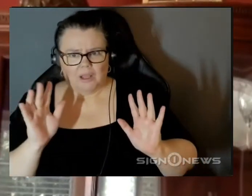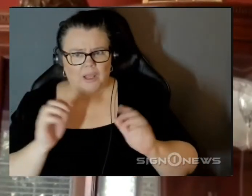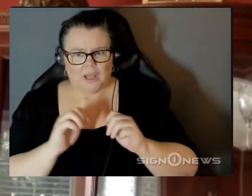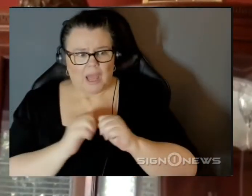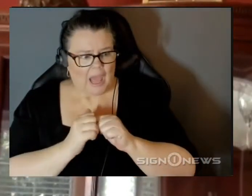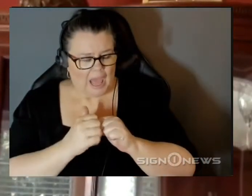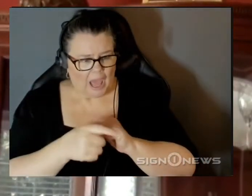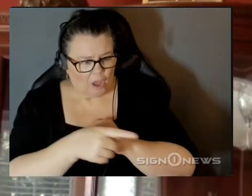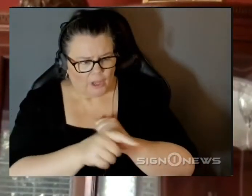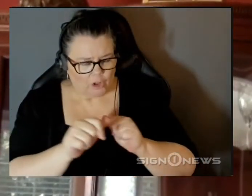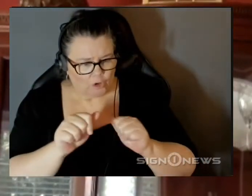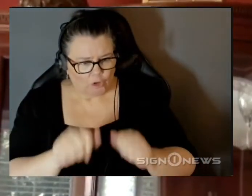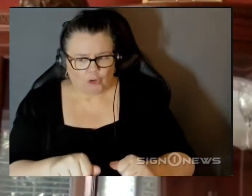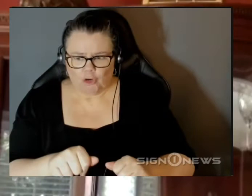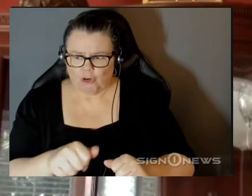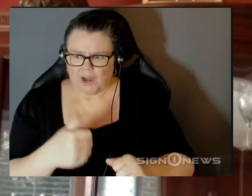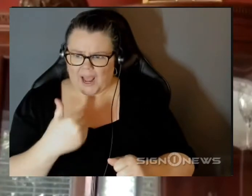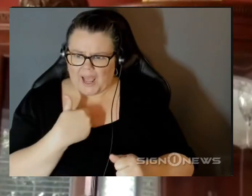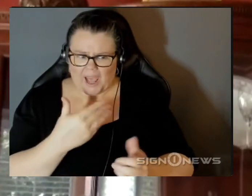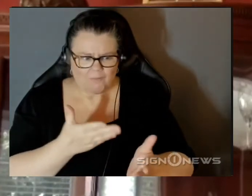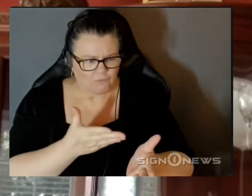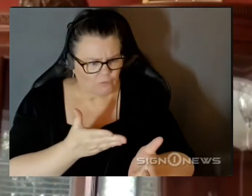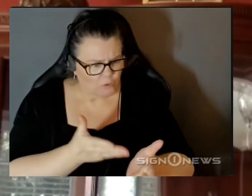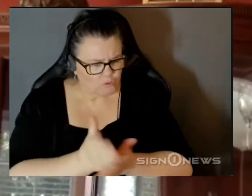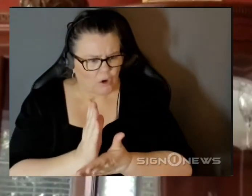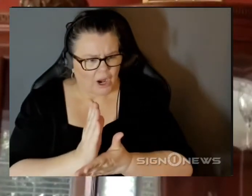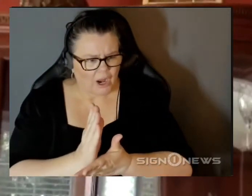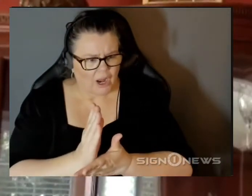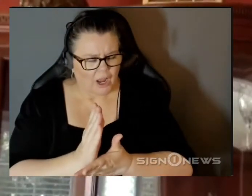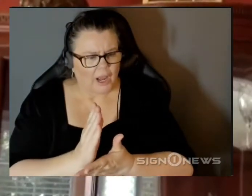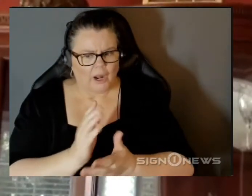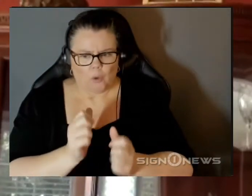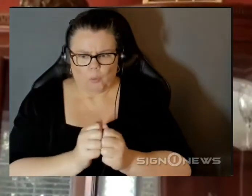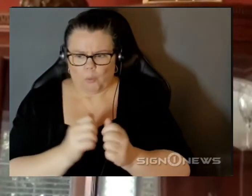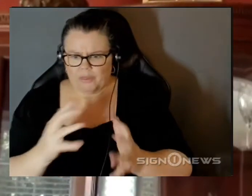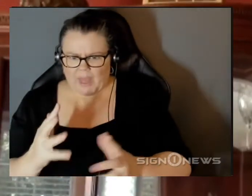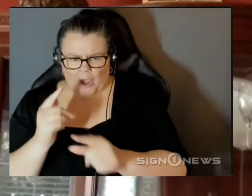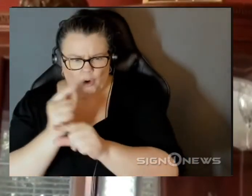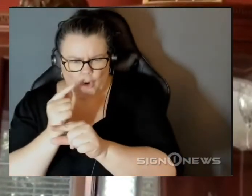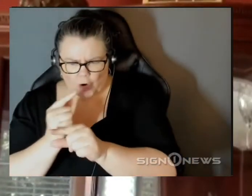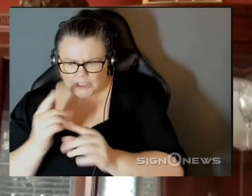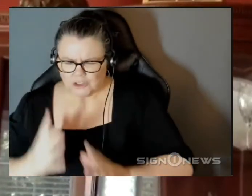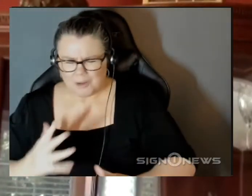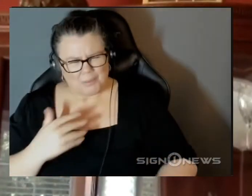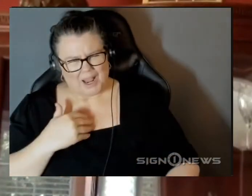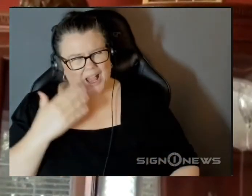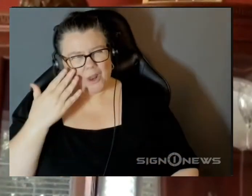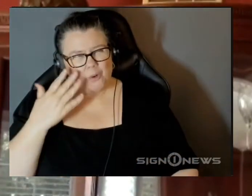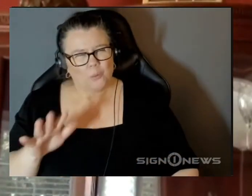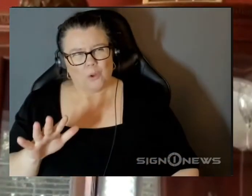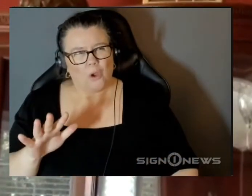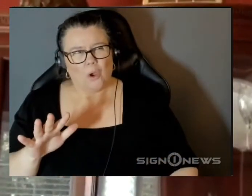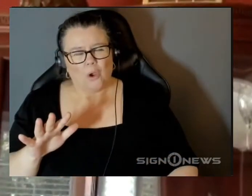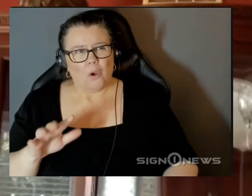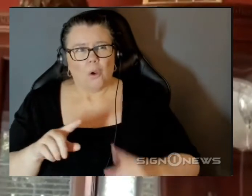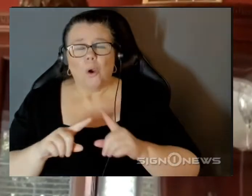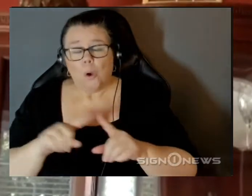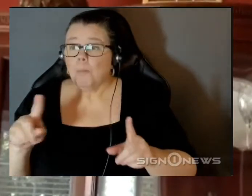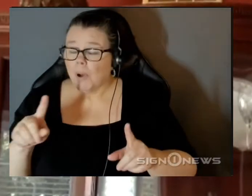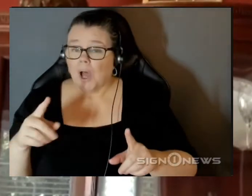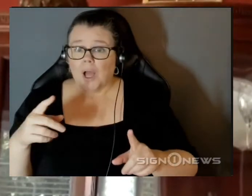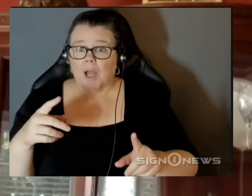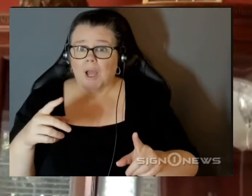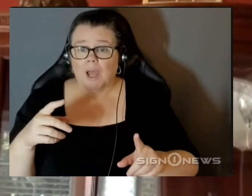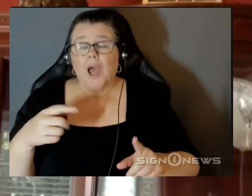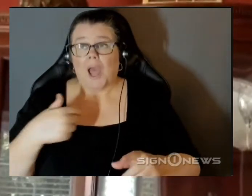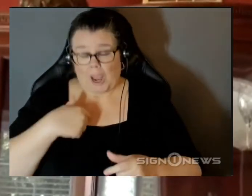know. So he'd had my help with or without guardianship. So I don't know the answer to your question. But I do know that I have to say he's incompetent. I